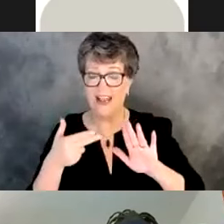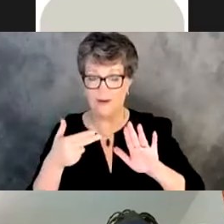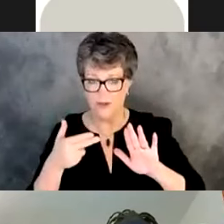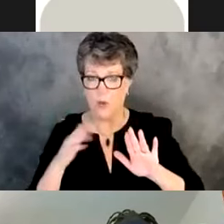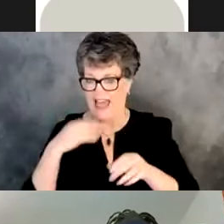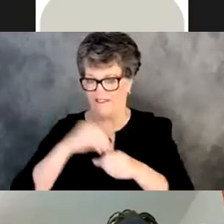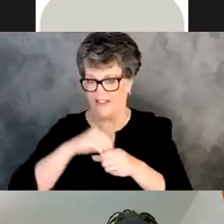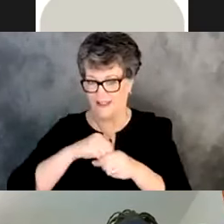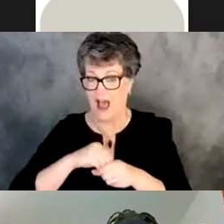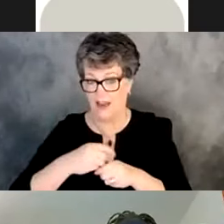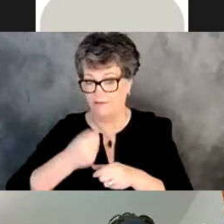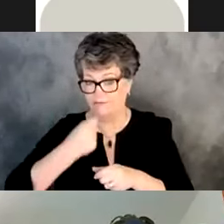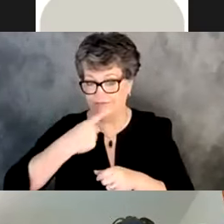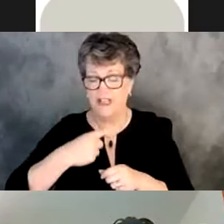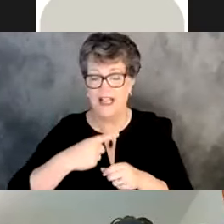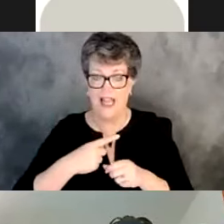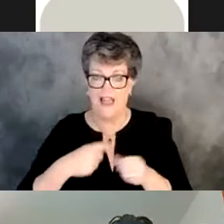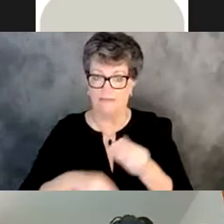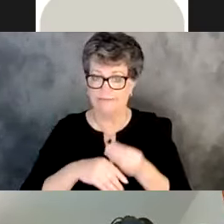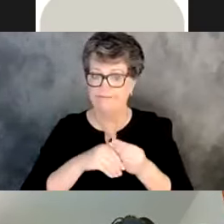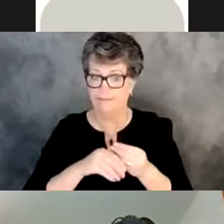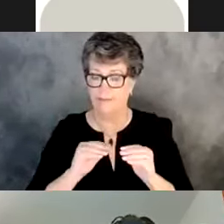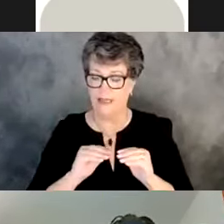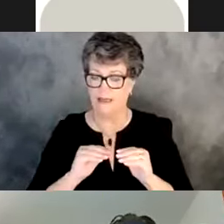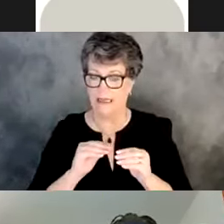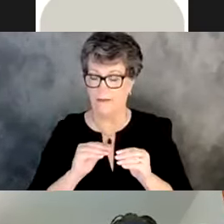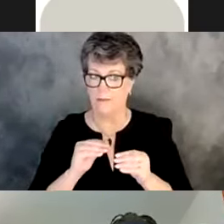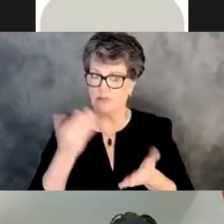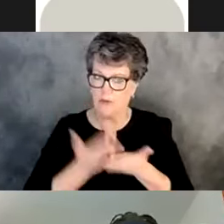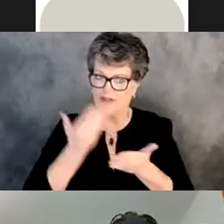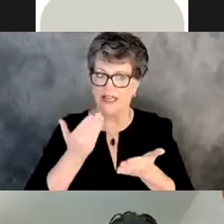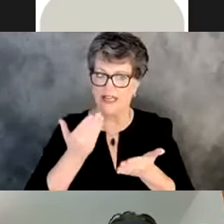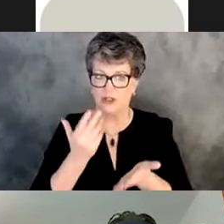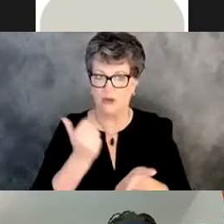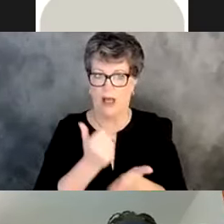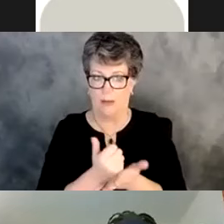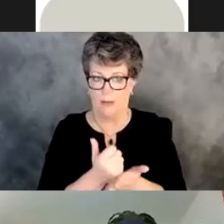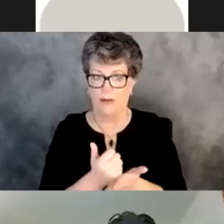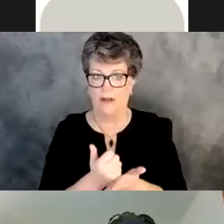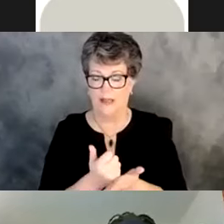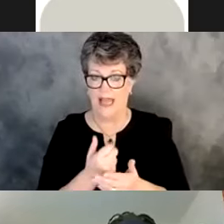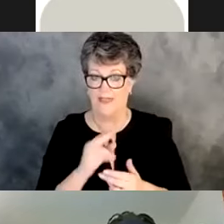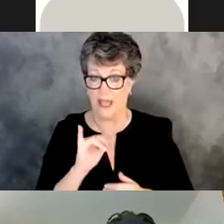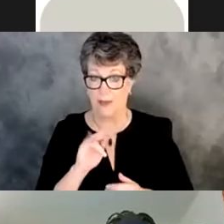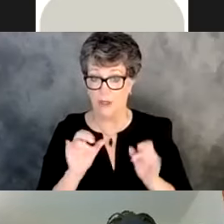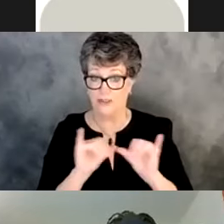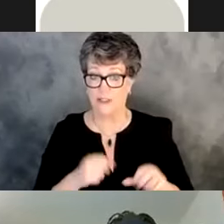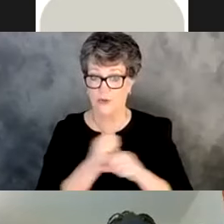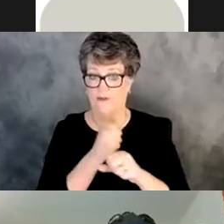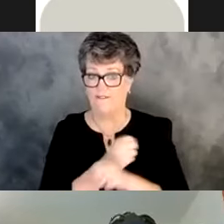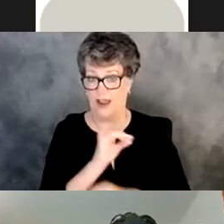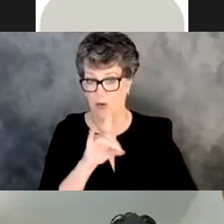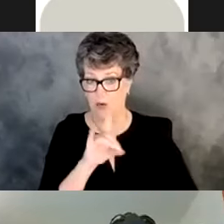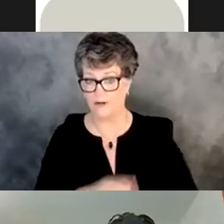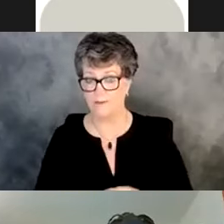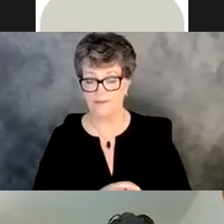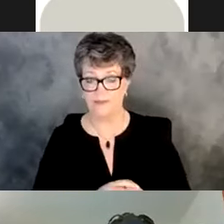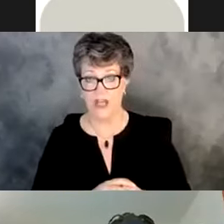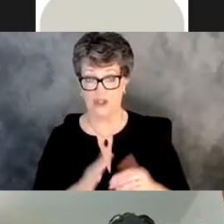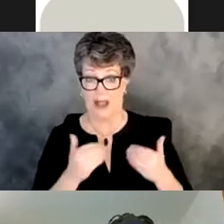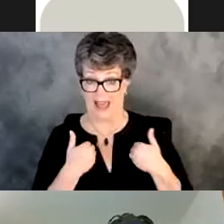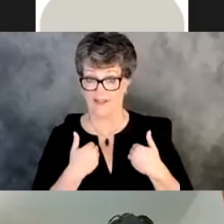echinacea. These are supplements that have been clinically proven to help with the immune system and fighting. And so having that on